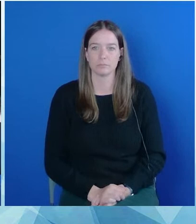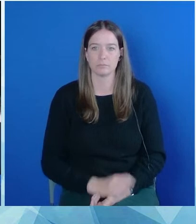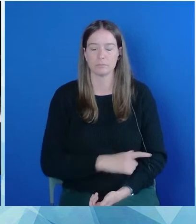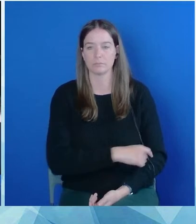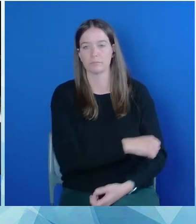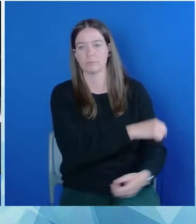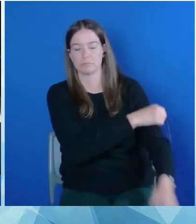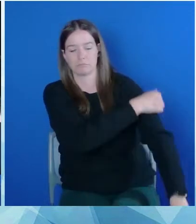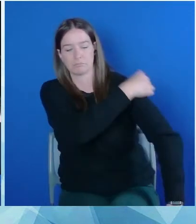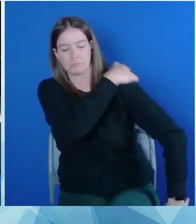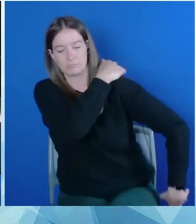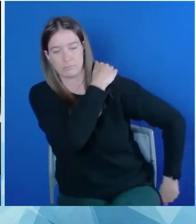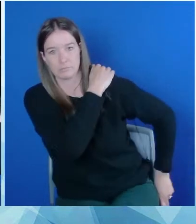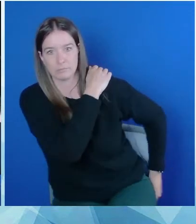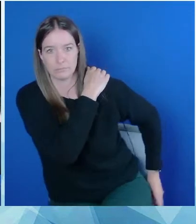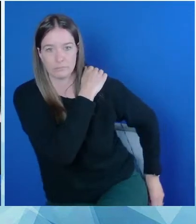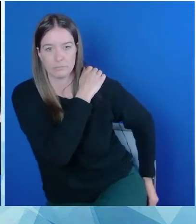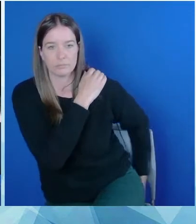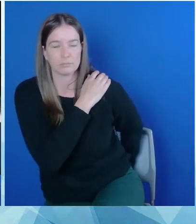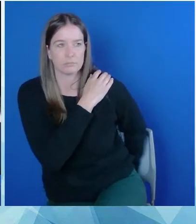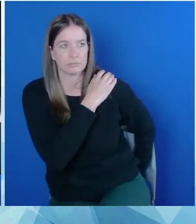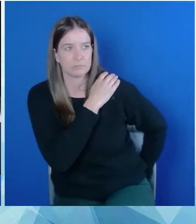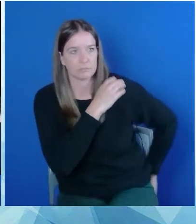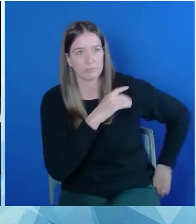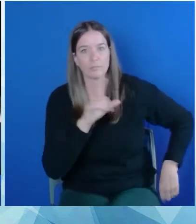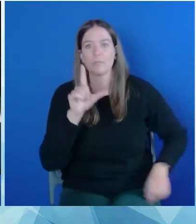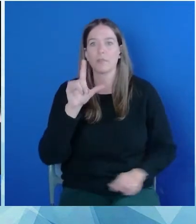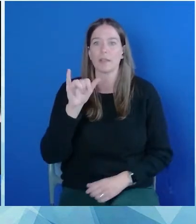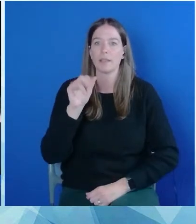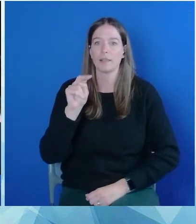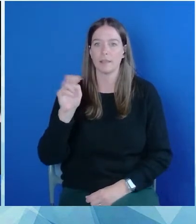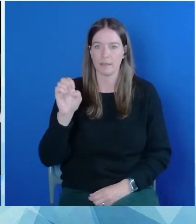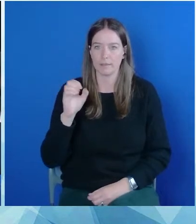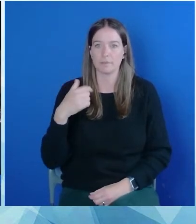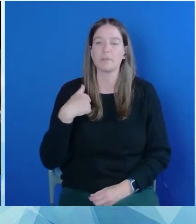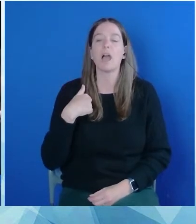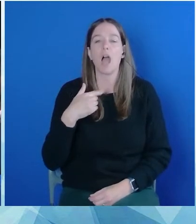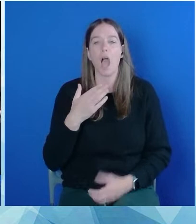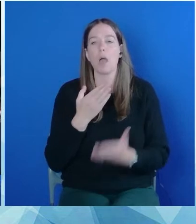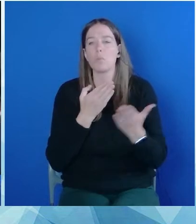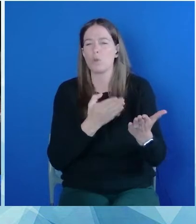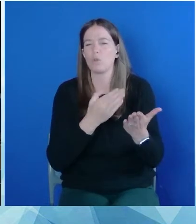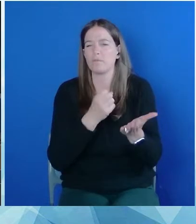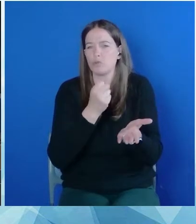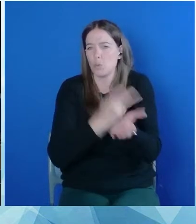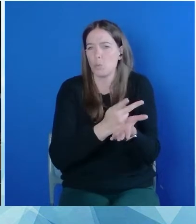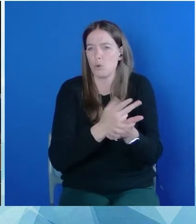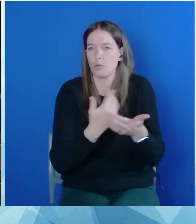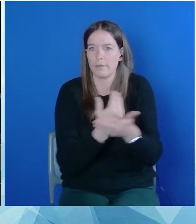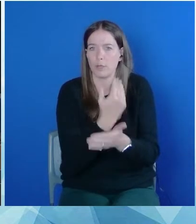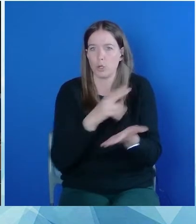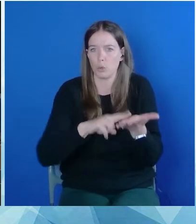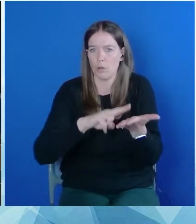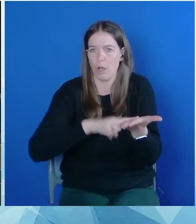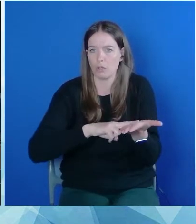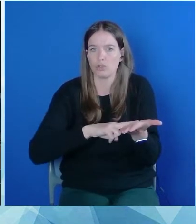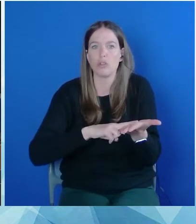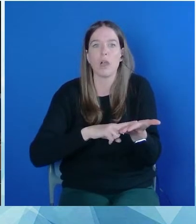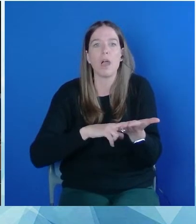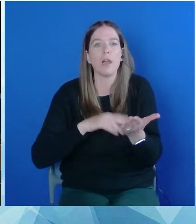Yeah, I move to approve the new contract. A